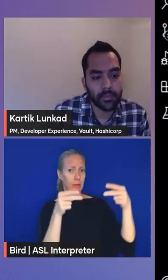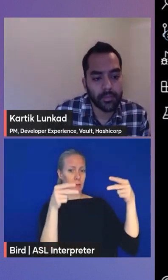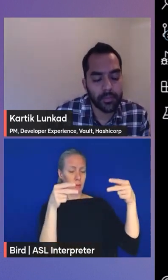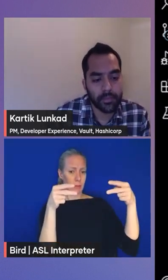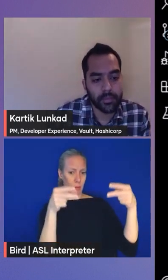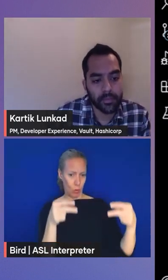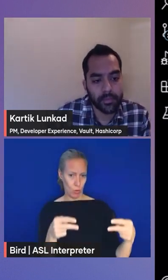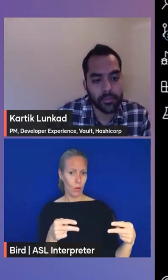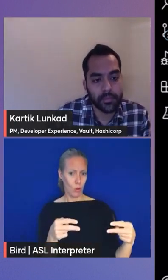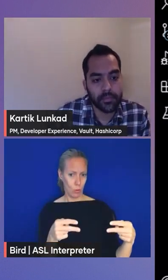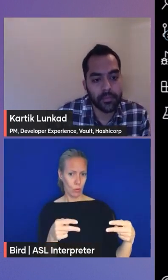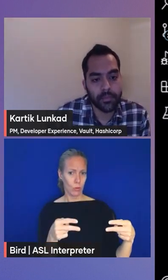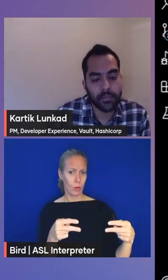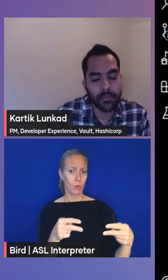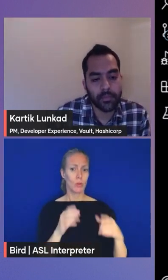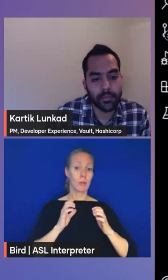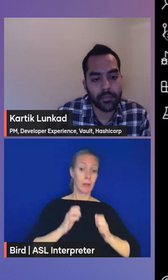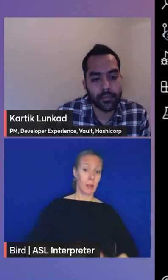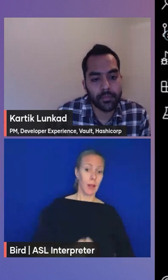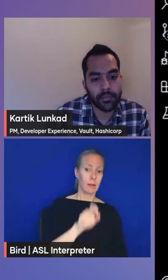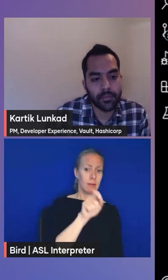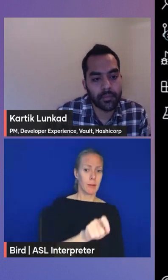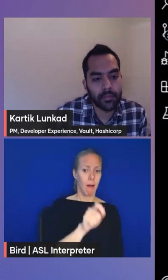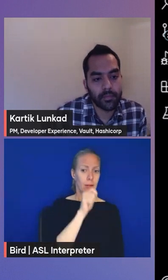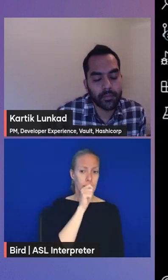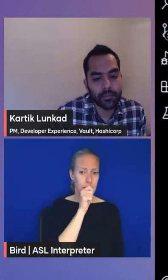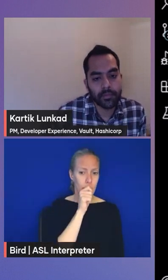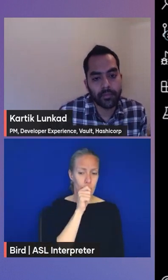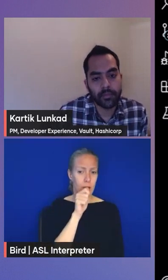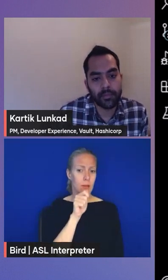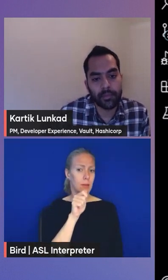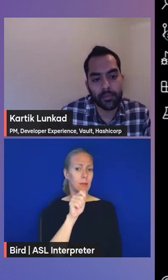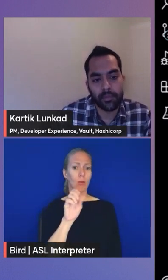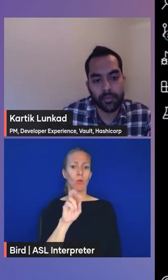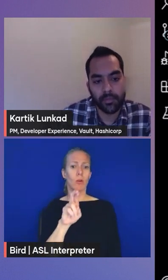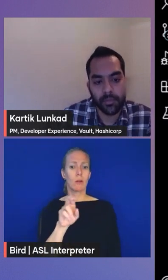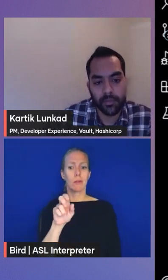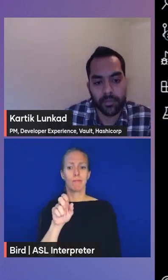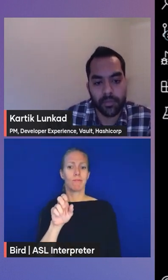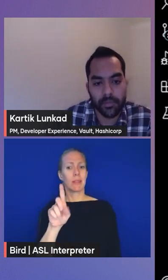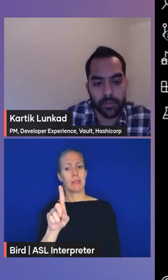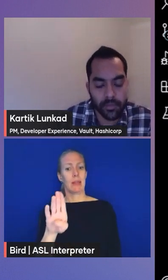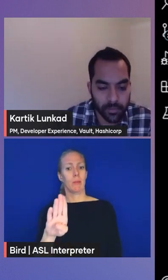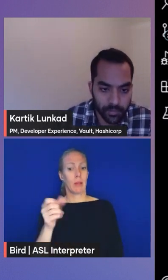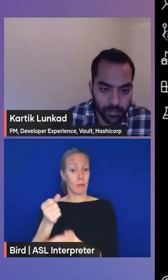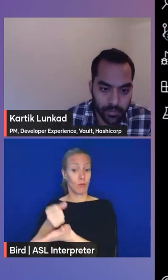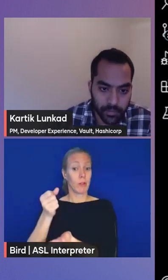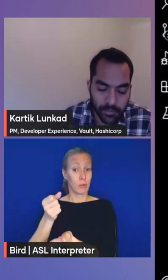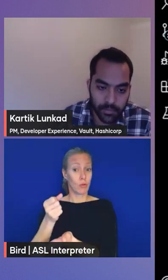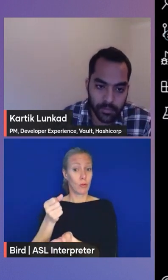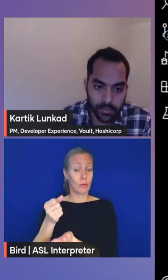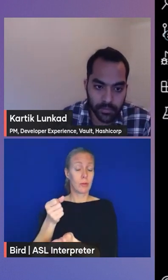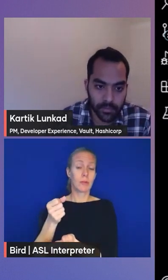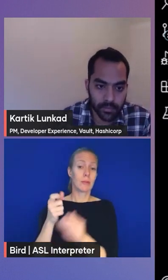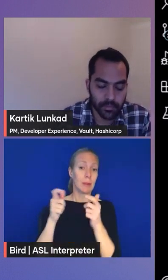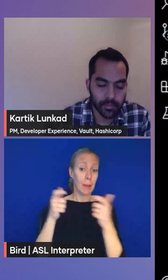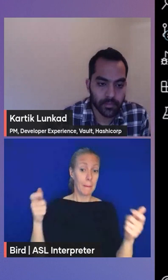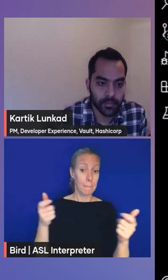is client.secrets.database read credentials. And the main thing that I pass here is the role